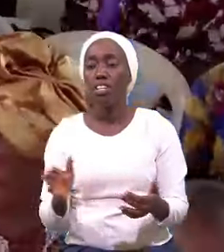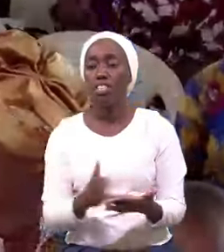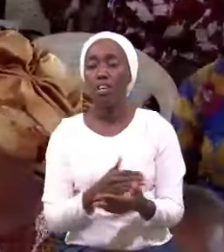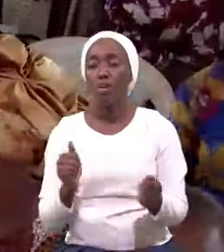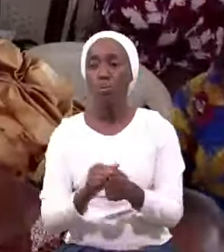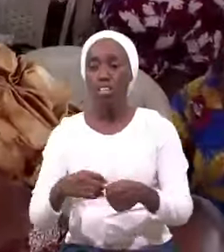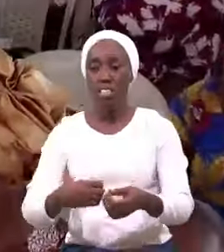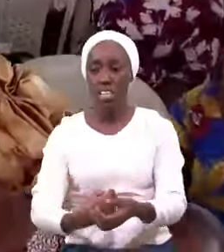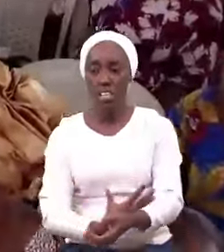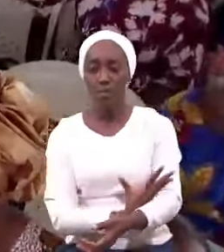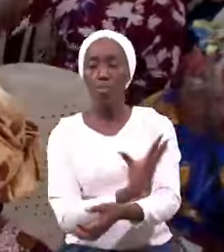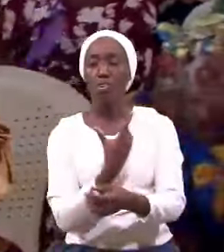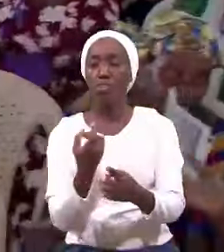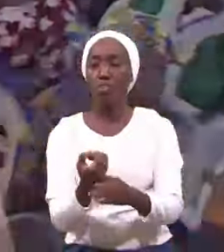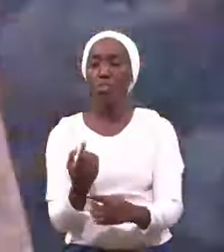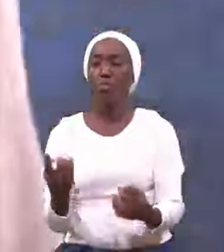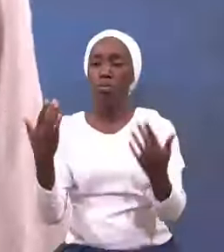today.